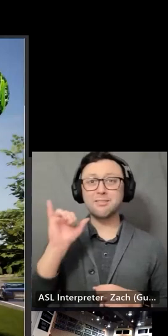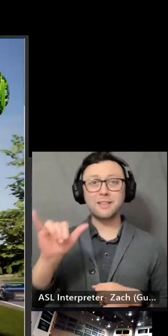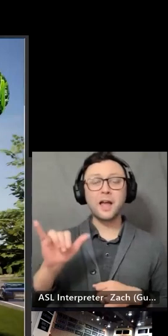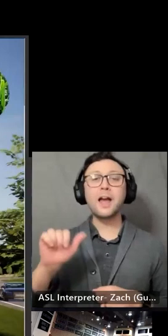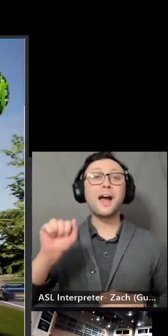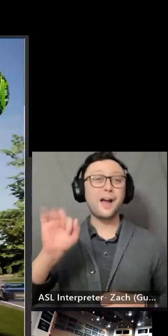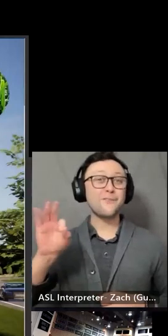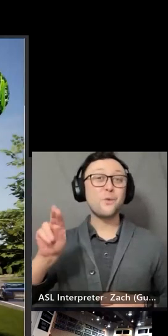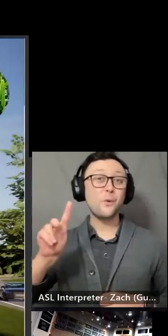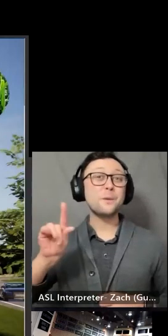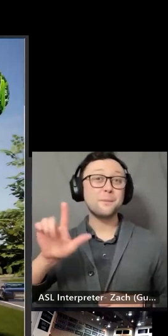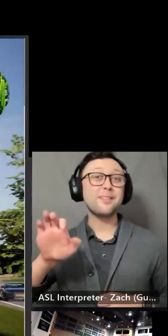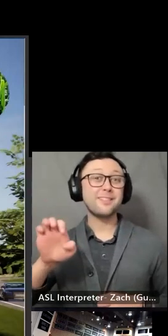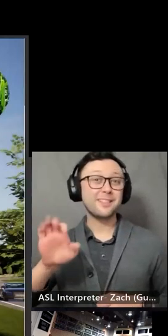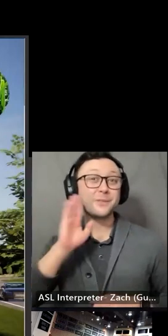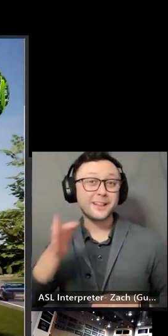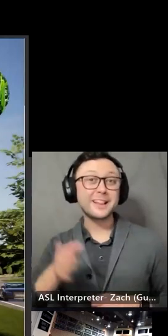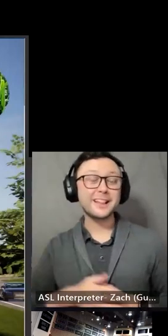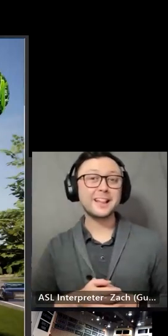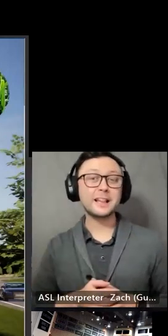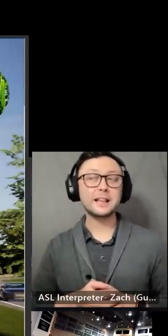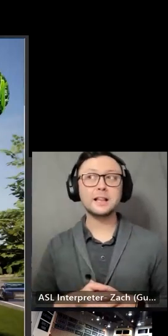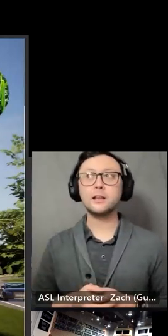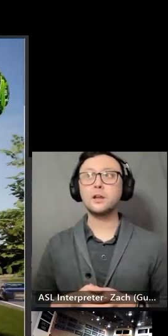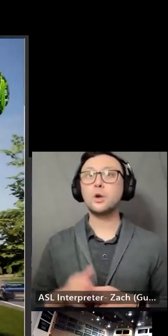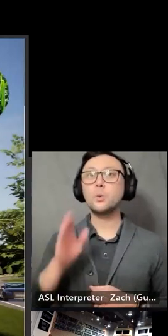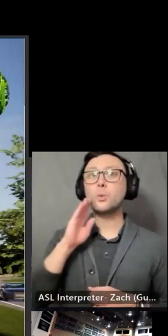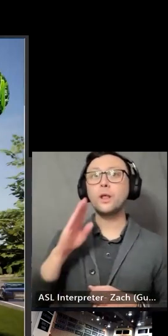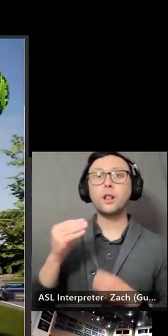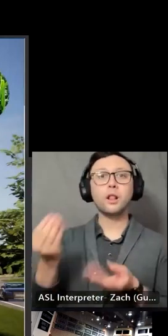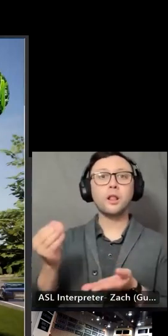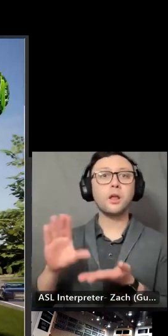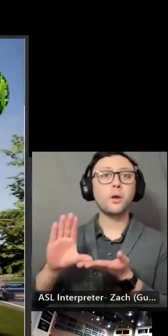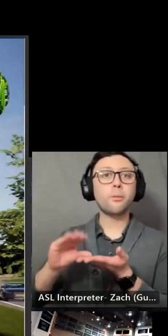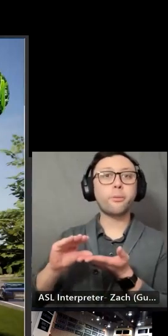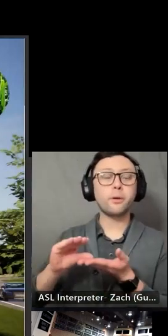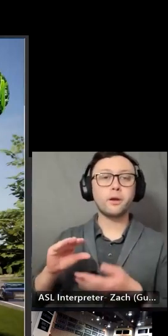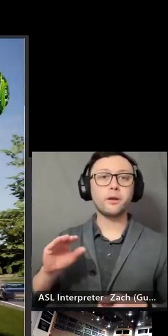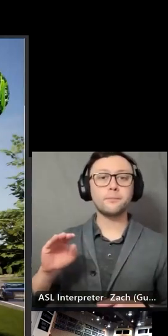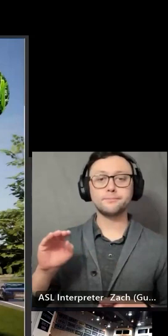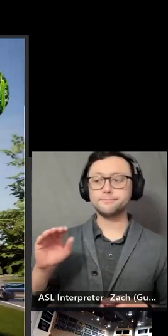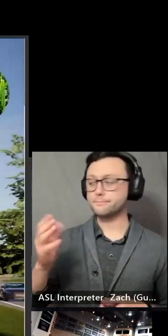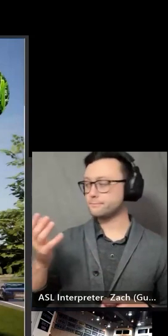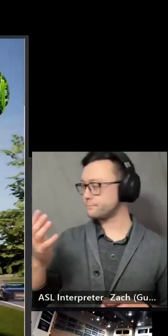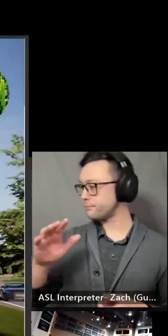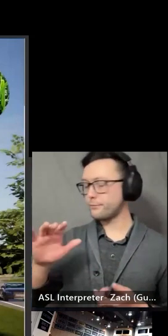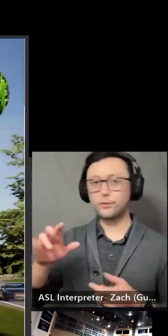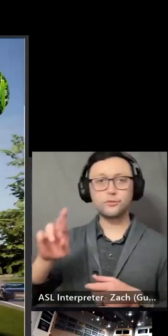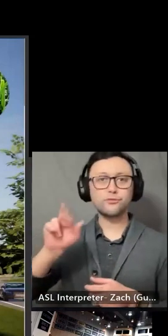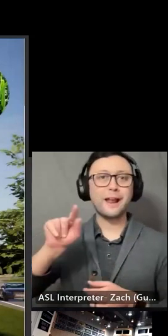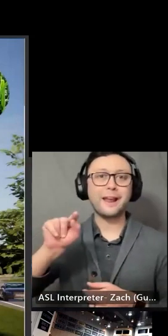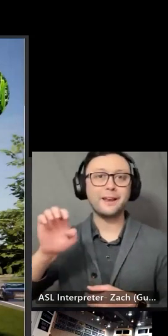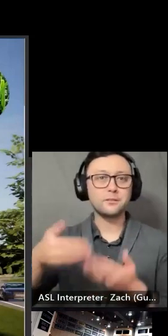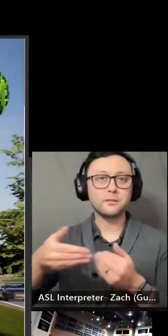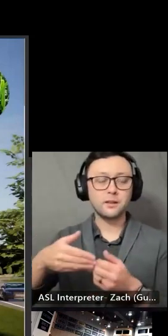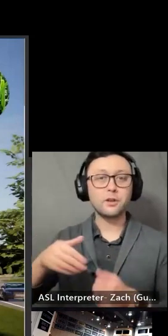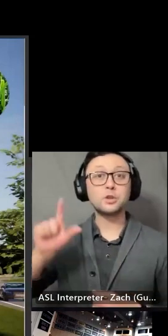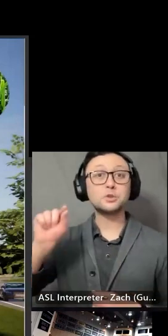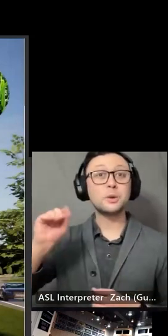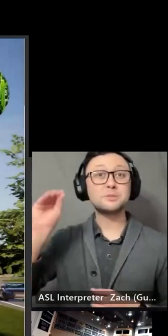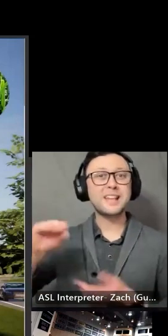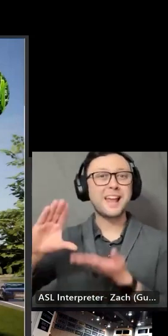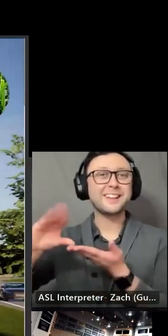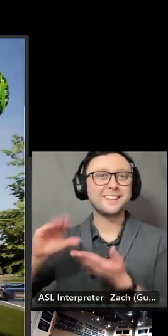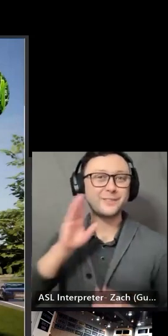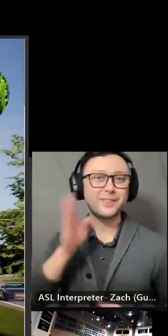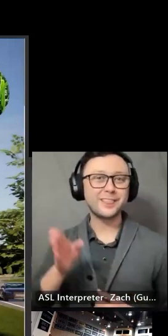somebody says, well, we're going to give them 20% off the local MRI, whatever it is, and that's going to be 20%. You know what